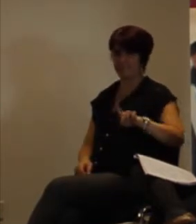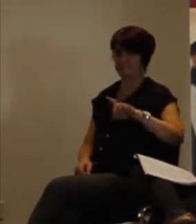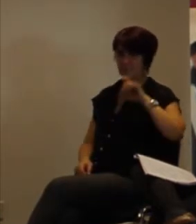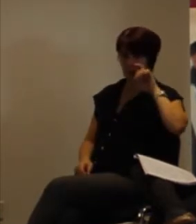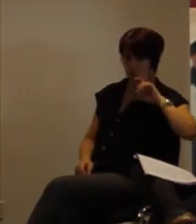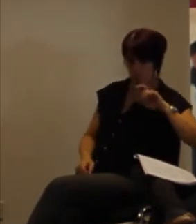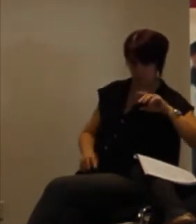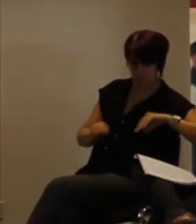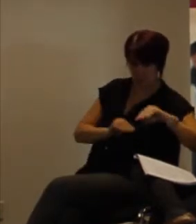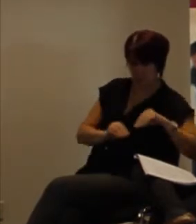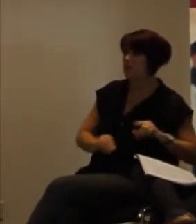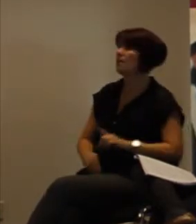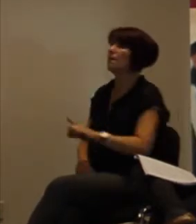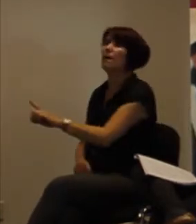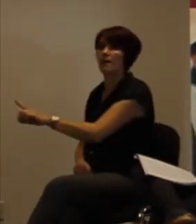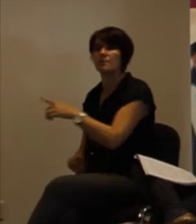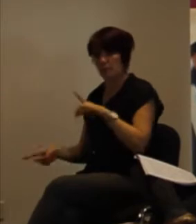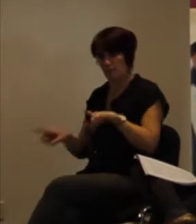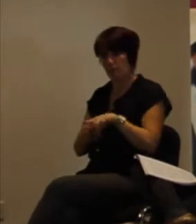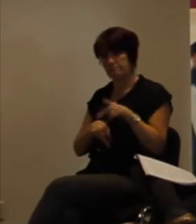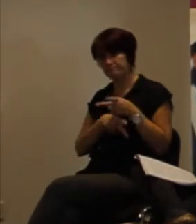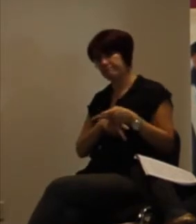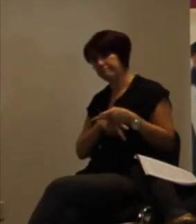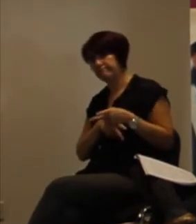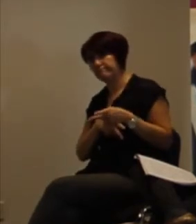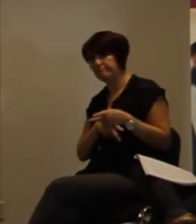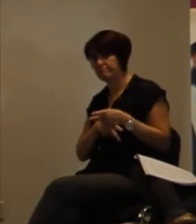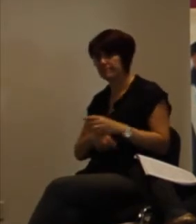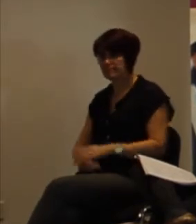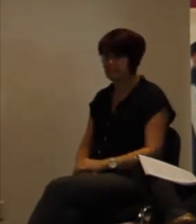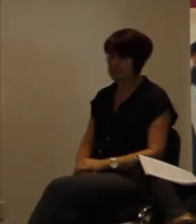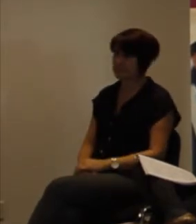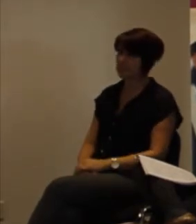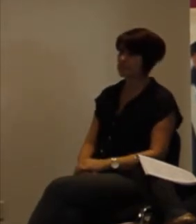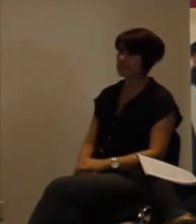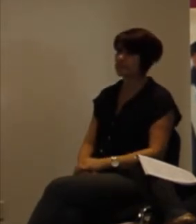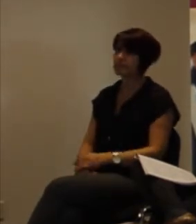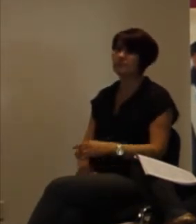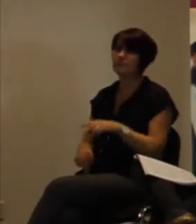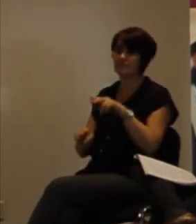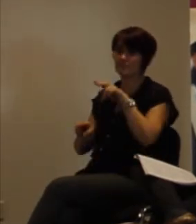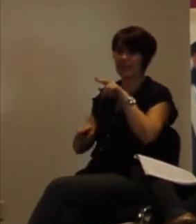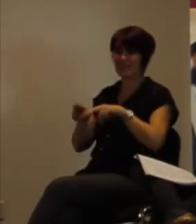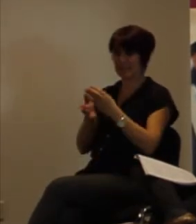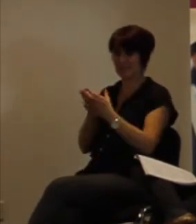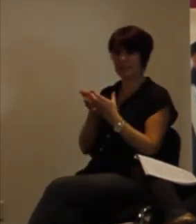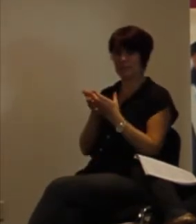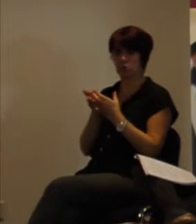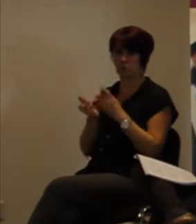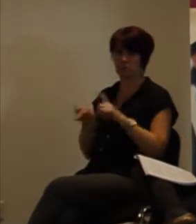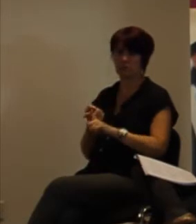cheating or doing anything which would be inappropriate with regard to the assessment. So assessment conditions must be